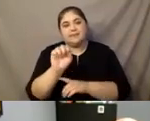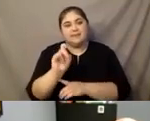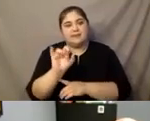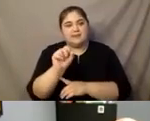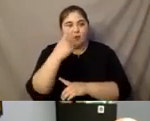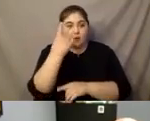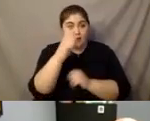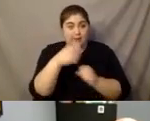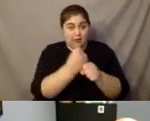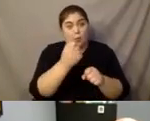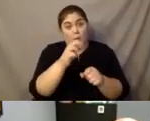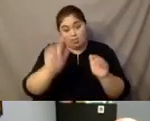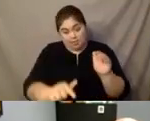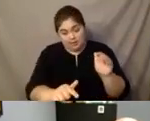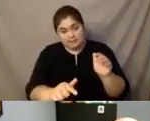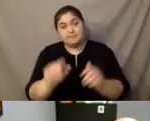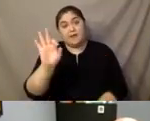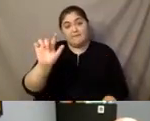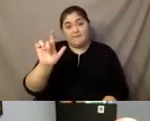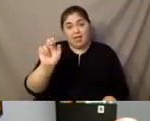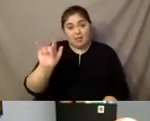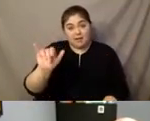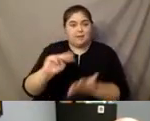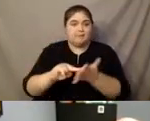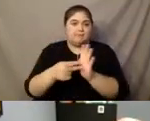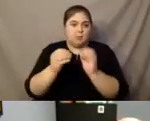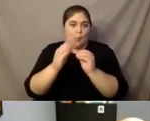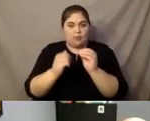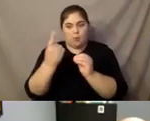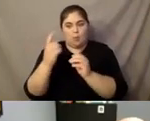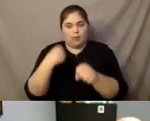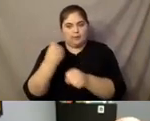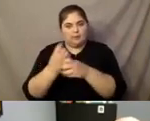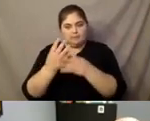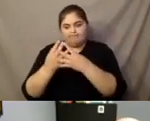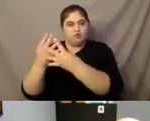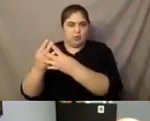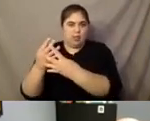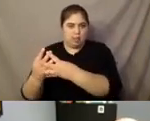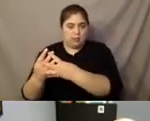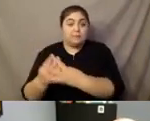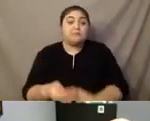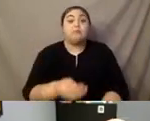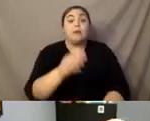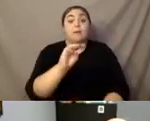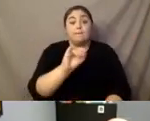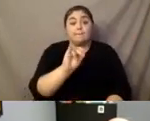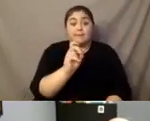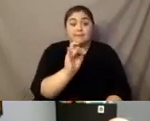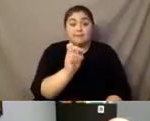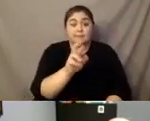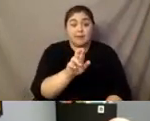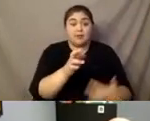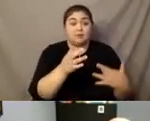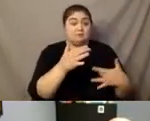for, and a felony is something you can get more than a year in jail for. So if it's a misdemeanor, after arraignment, it's pretty much